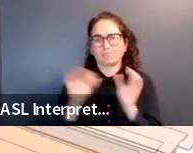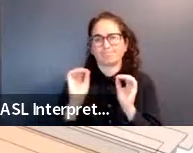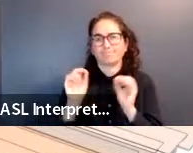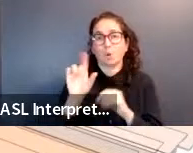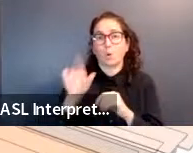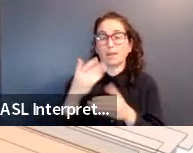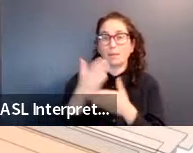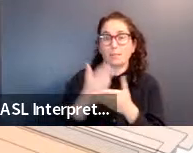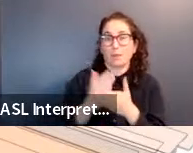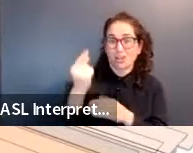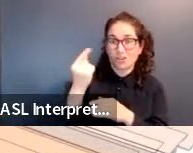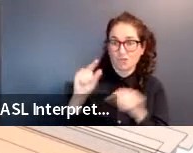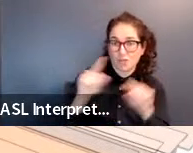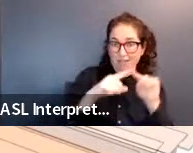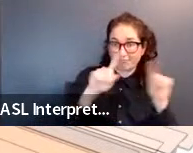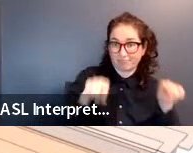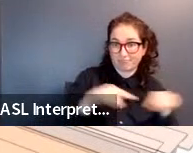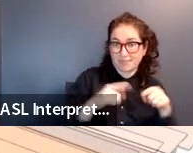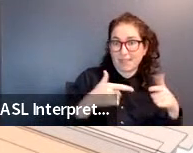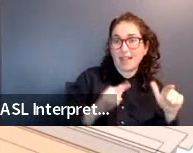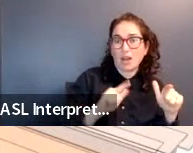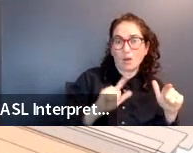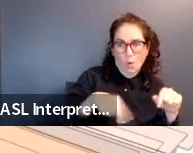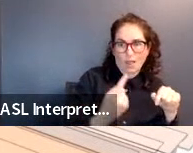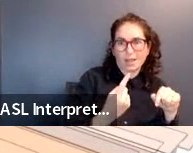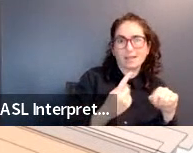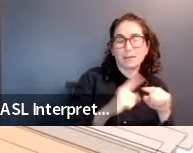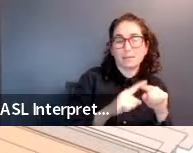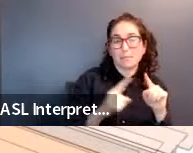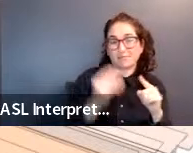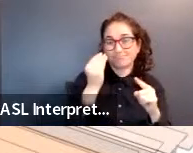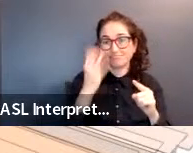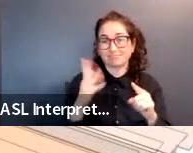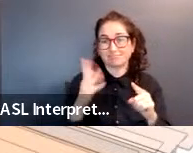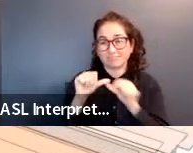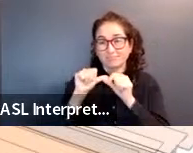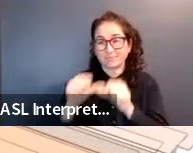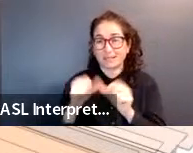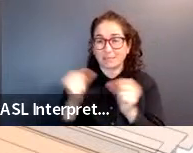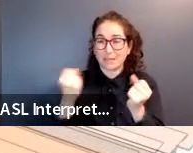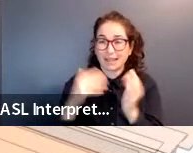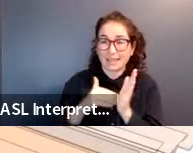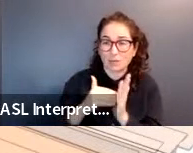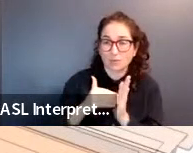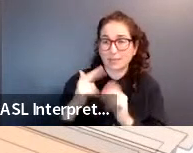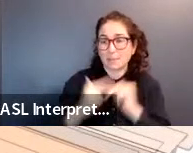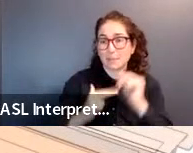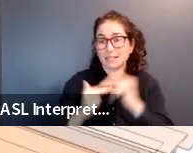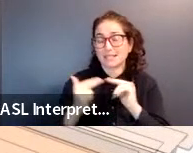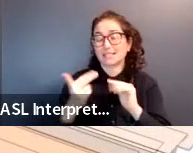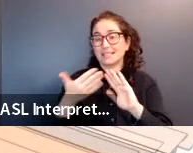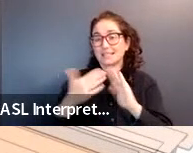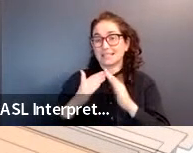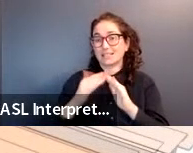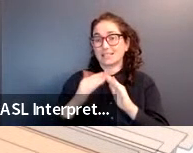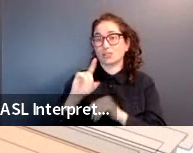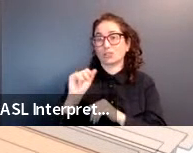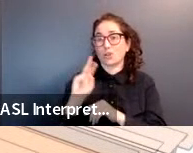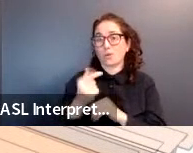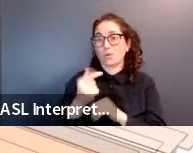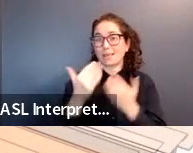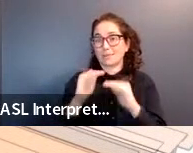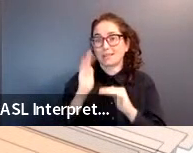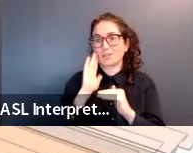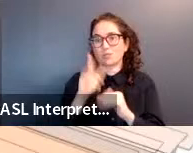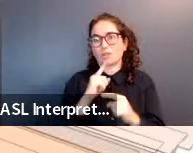portion outlined in green would be allowed. And at scale, across thousands of buildings in this city, this zoning limitation will hold our city